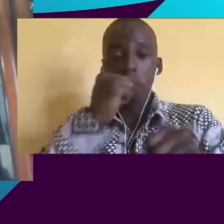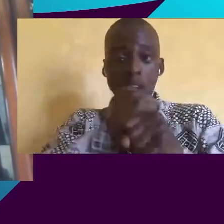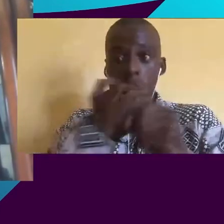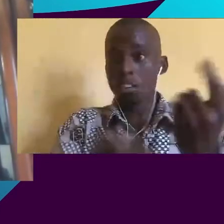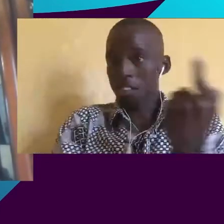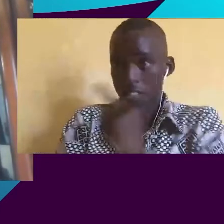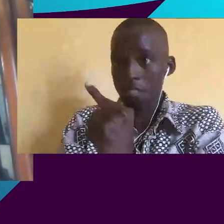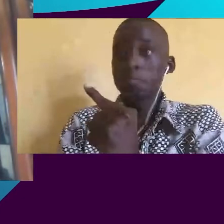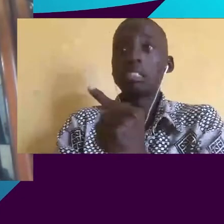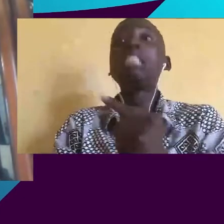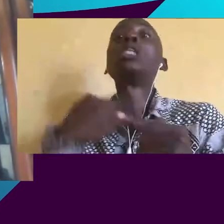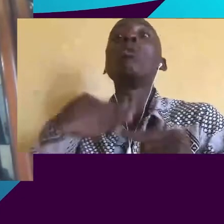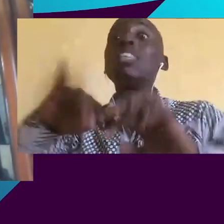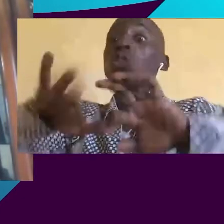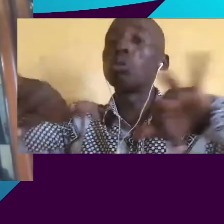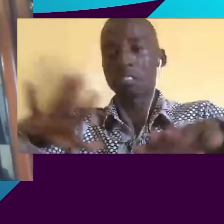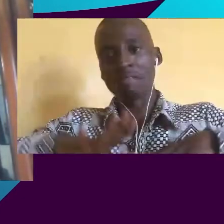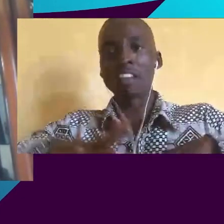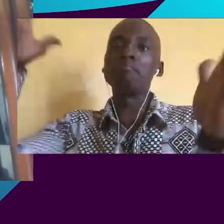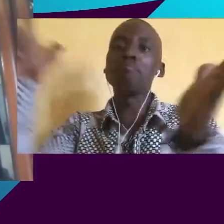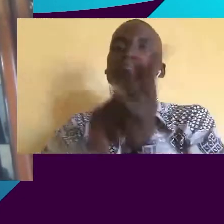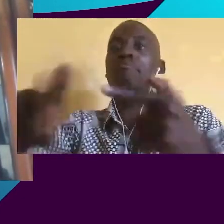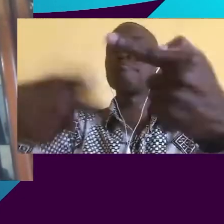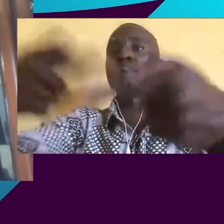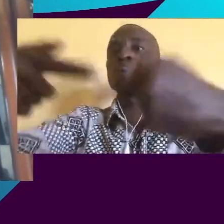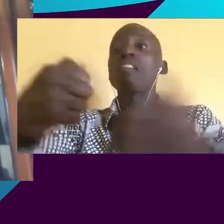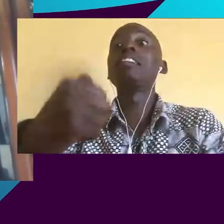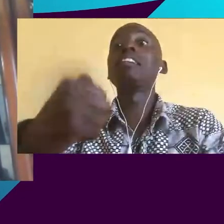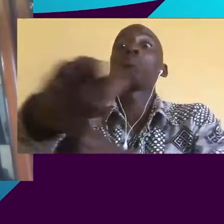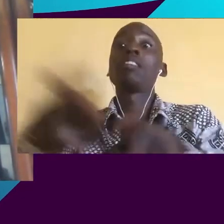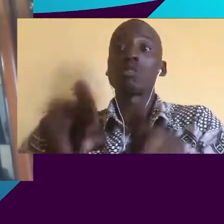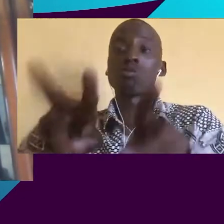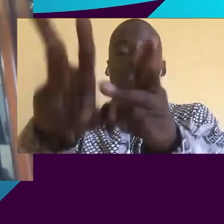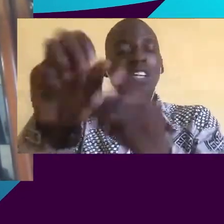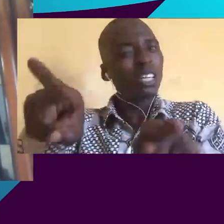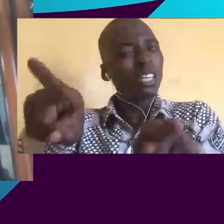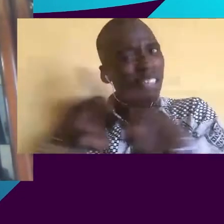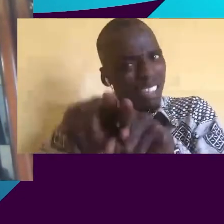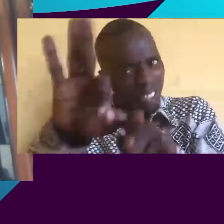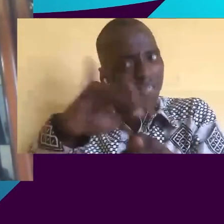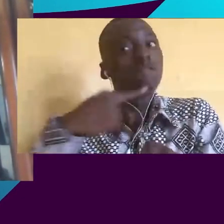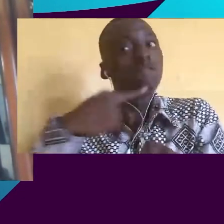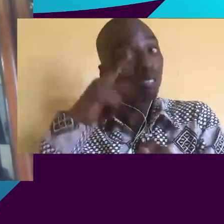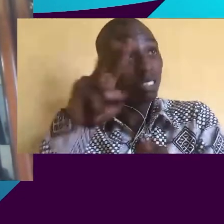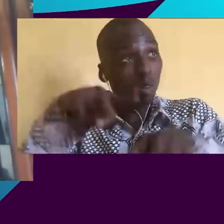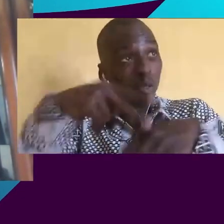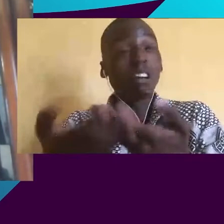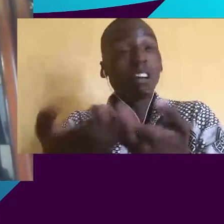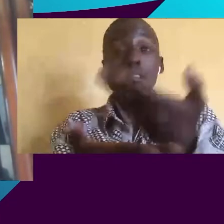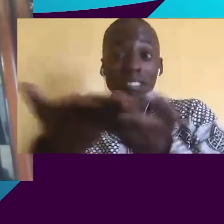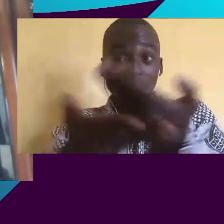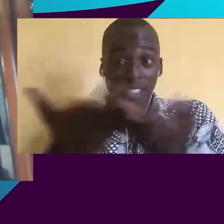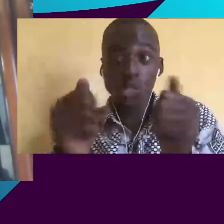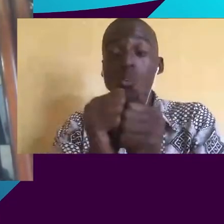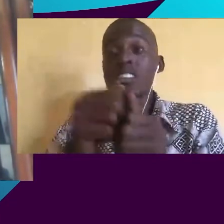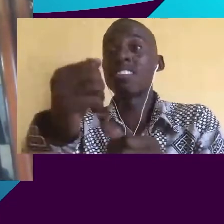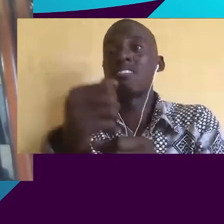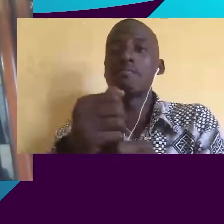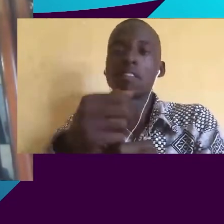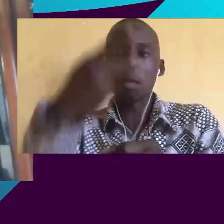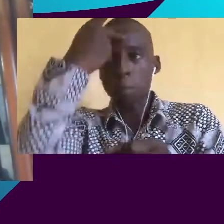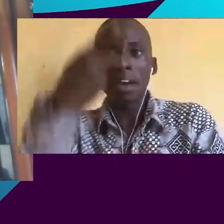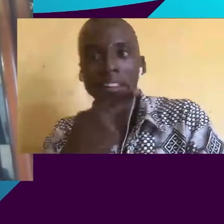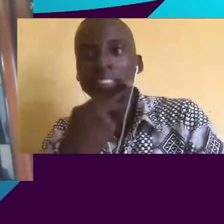wanted, I just had to make sure that I support her. So if we need to see how we can engage with the guardians, with the parents, to make